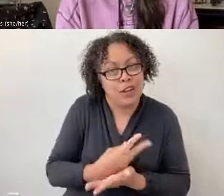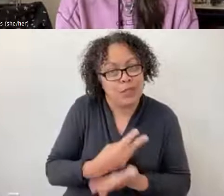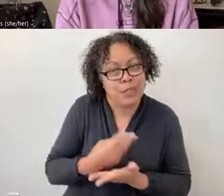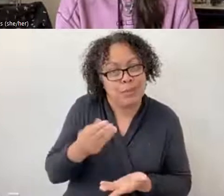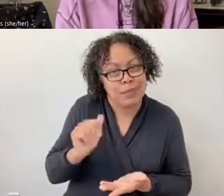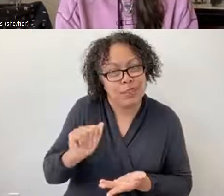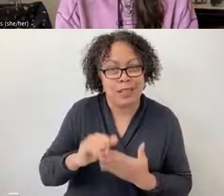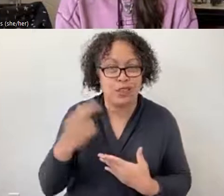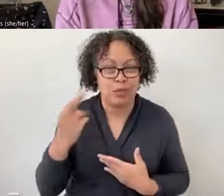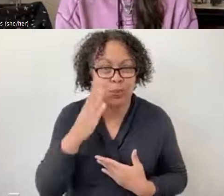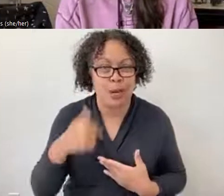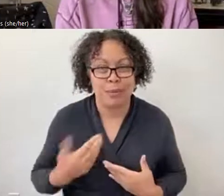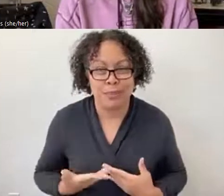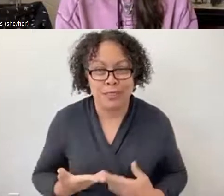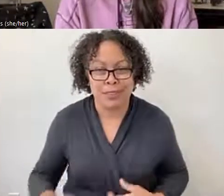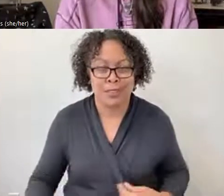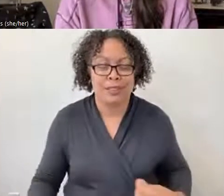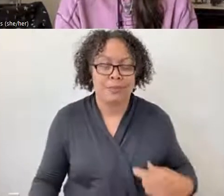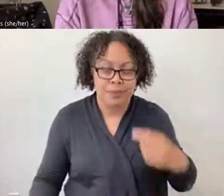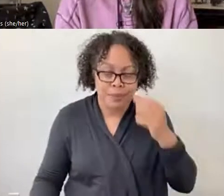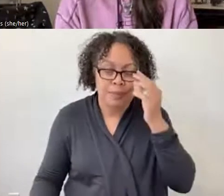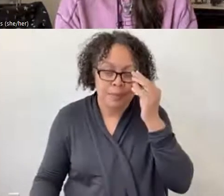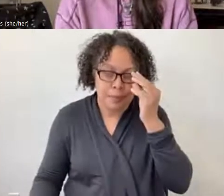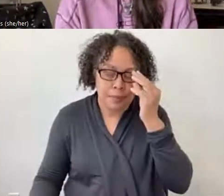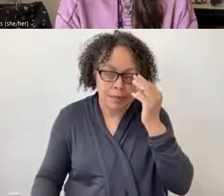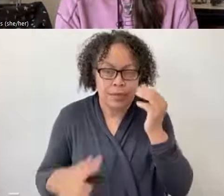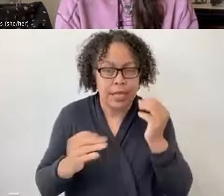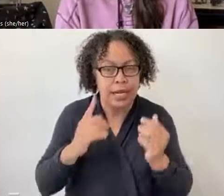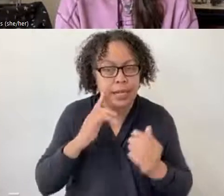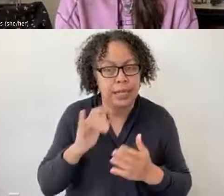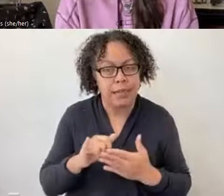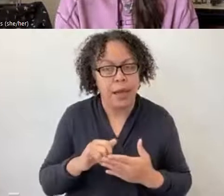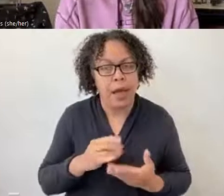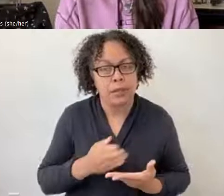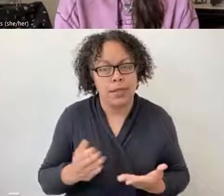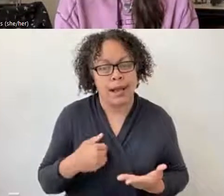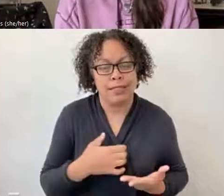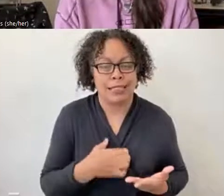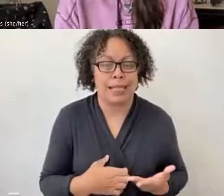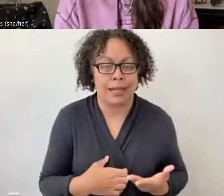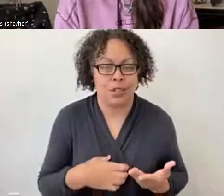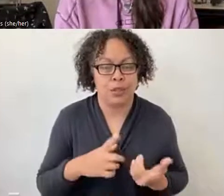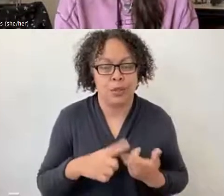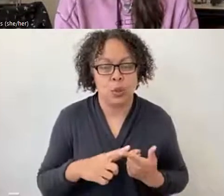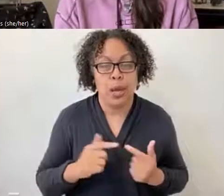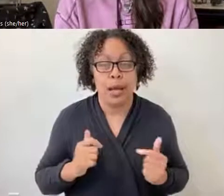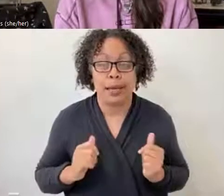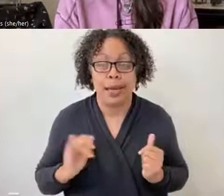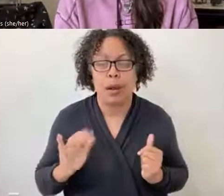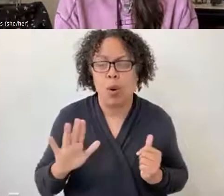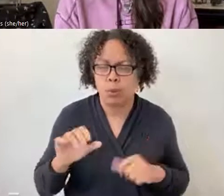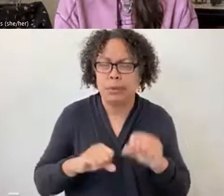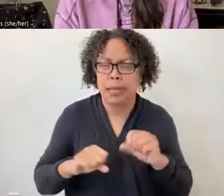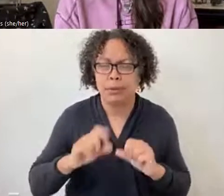sitting here. And I think that there is a desire to pretend as if science is